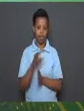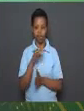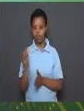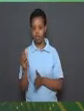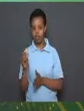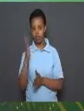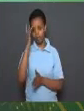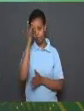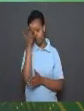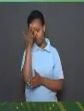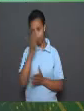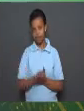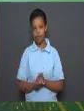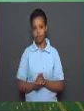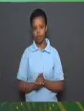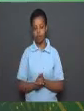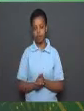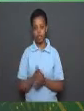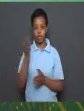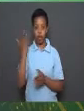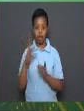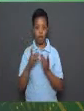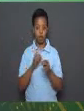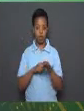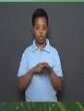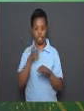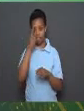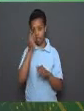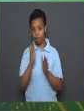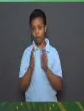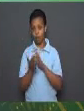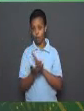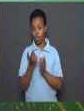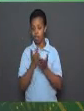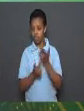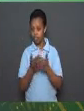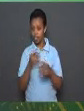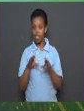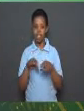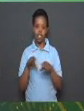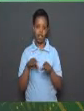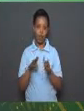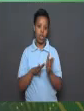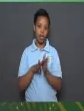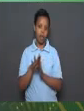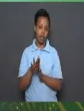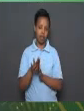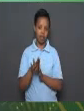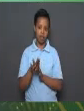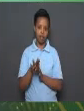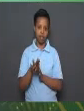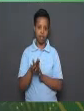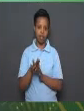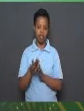and disease. In our last lesson, we discussed the role of bacteria in